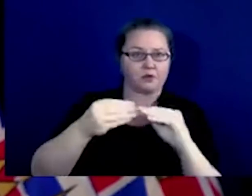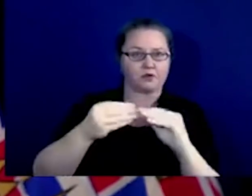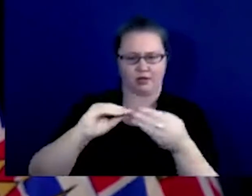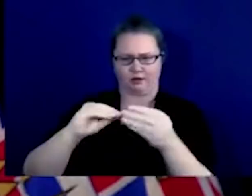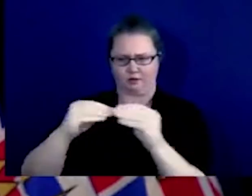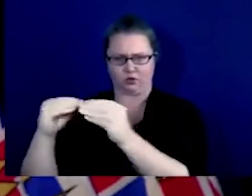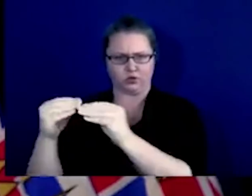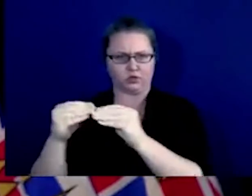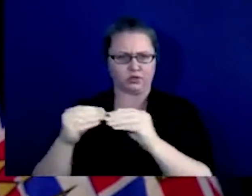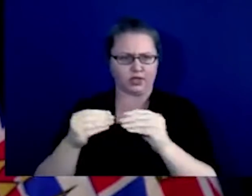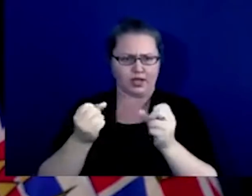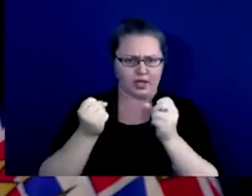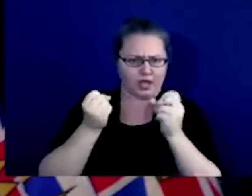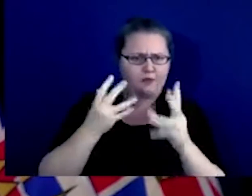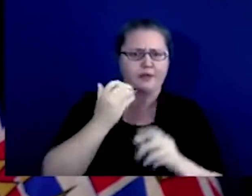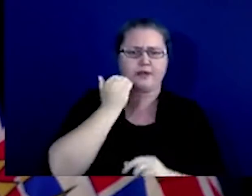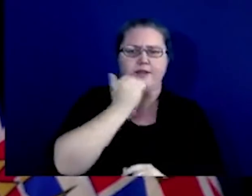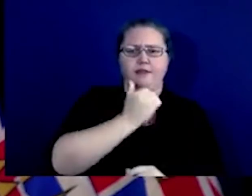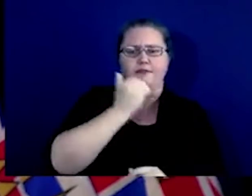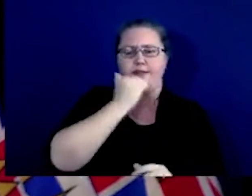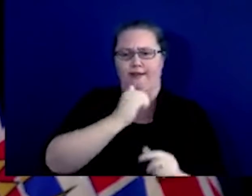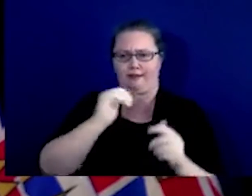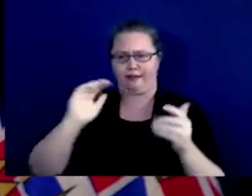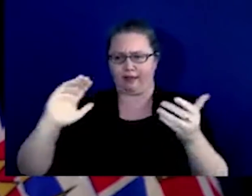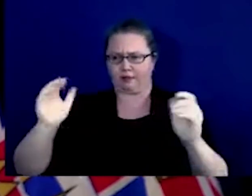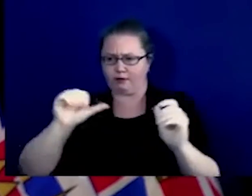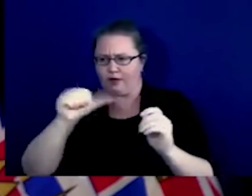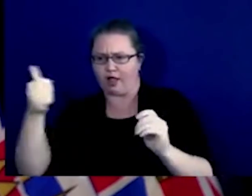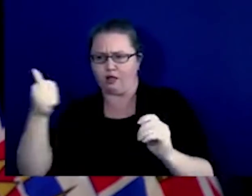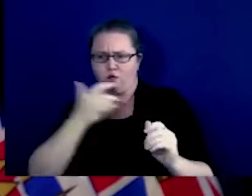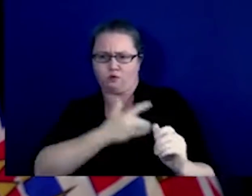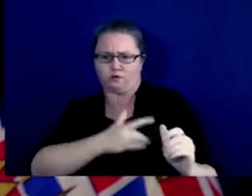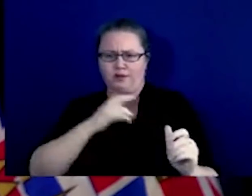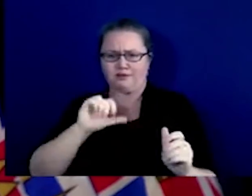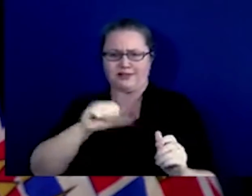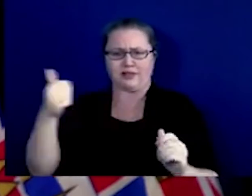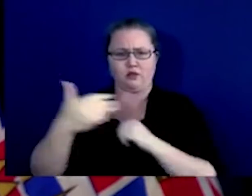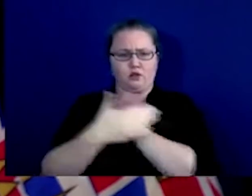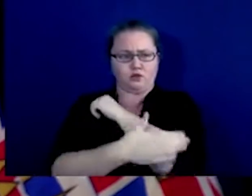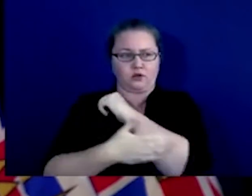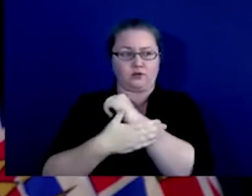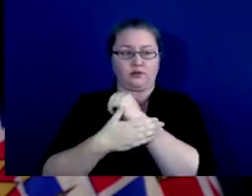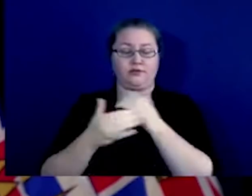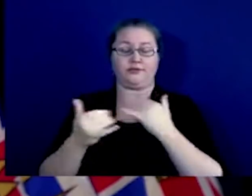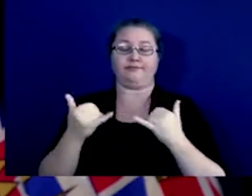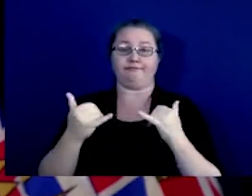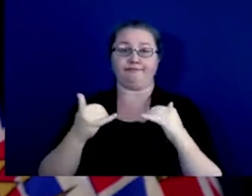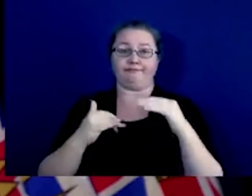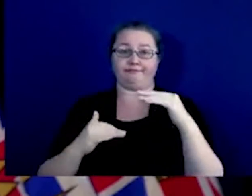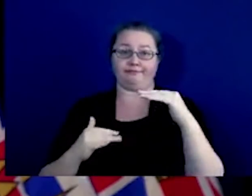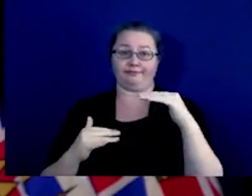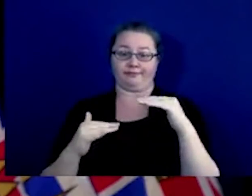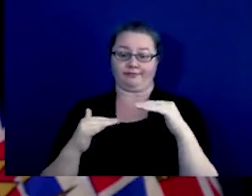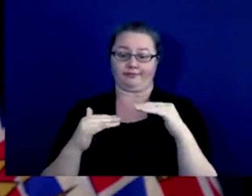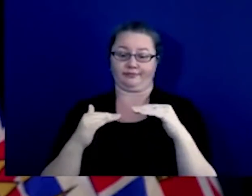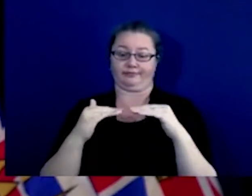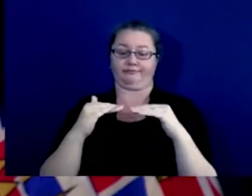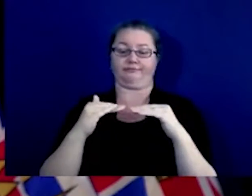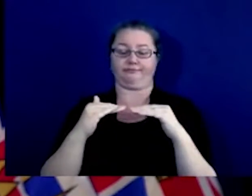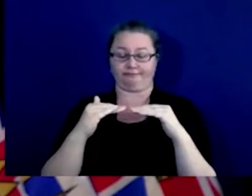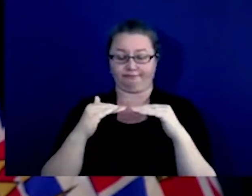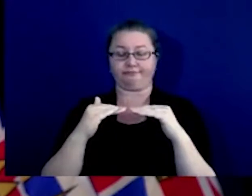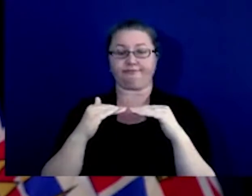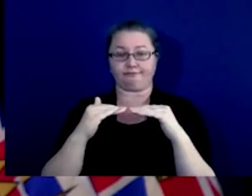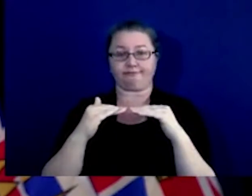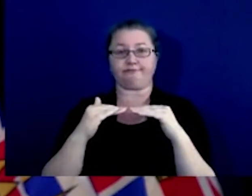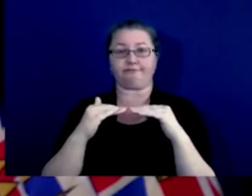people, particularly early on when our access to testing was limited, who have been infected with this virus. And while we are